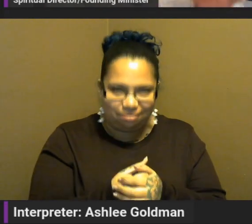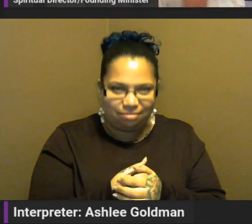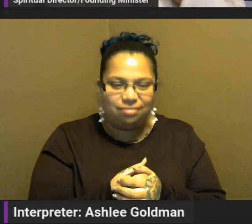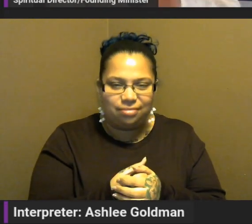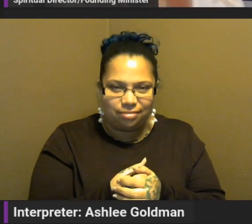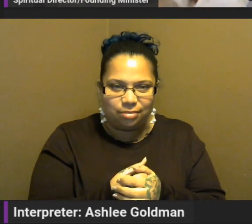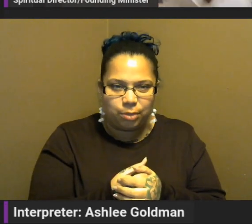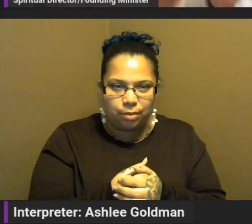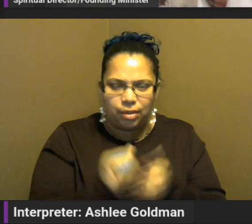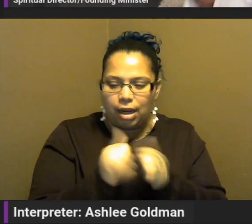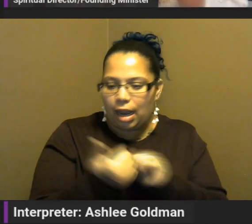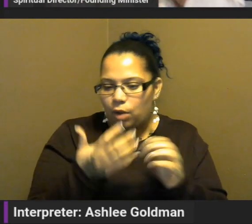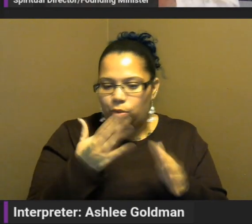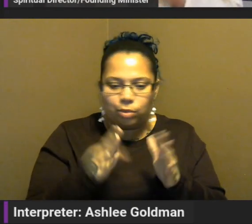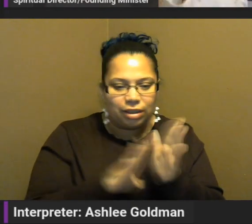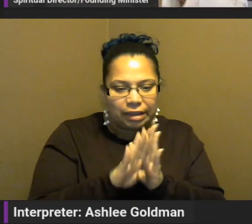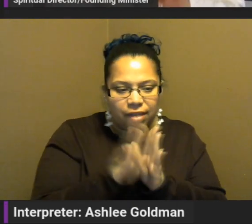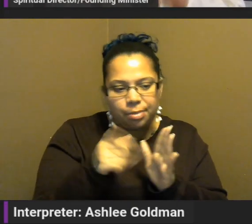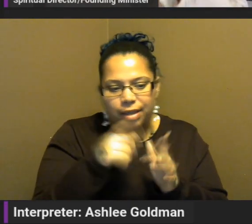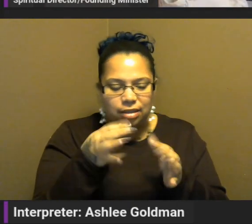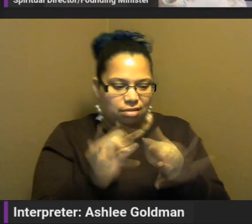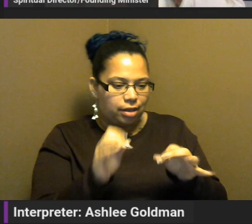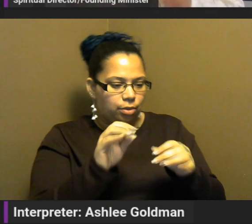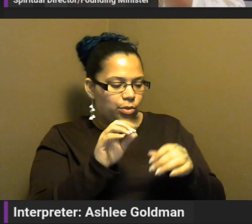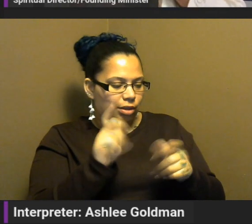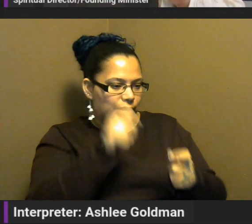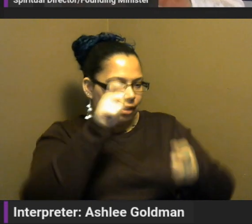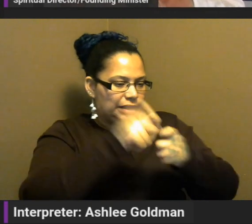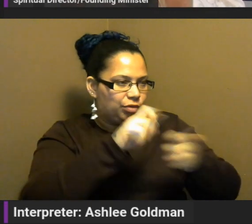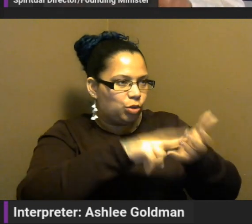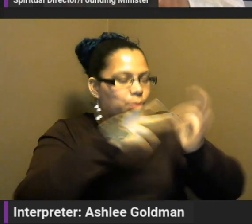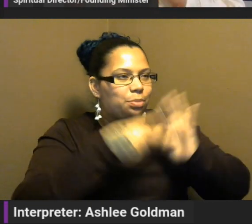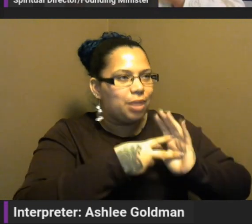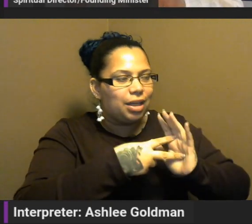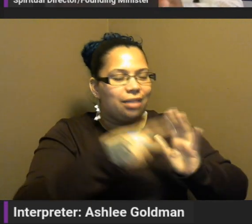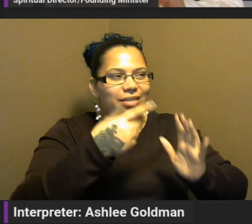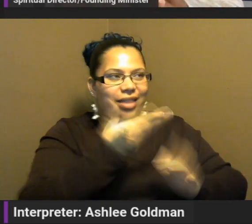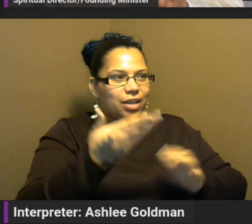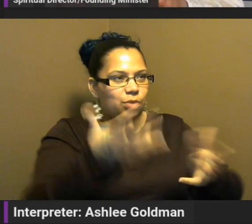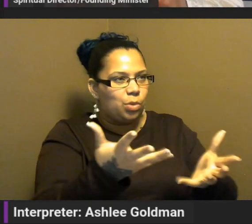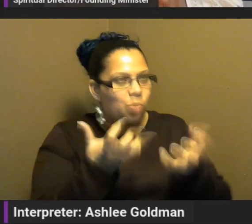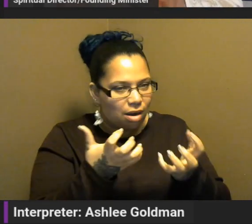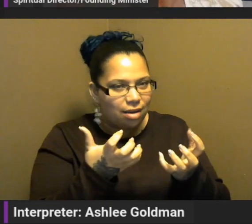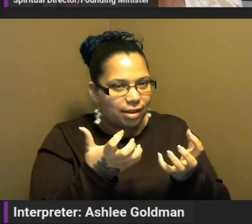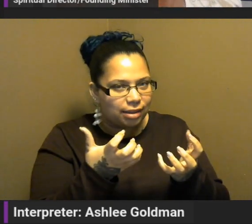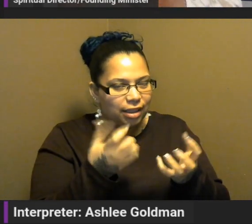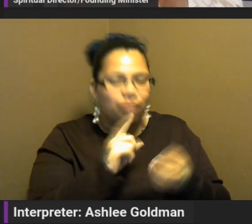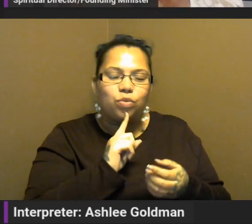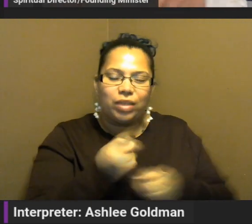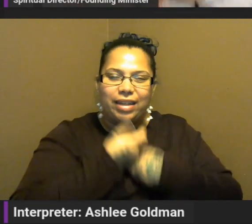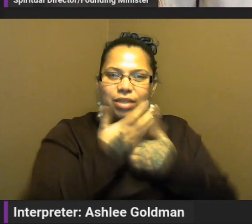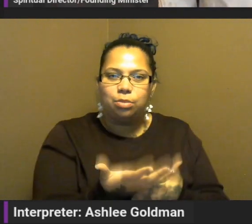How do we develop this language specificity to actually mean what we say and say what we mean,